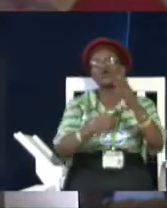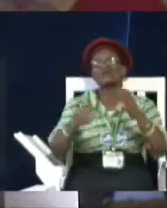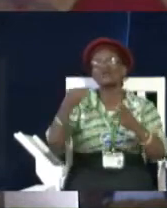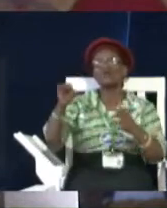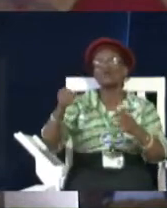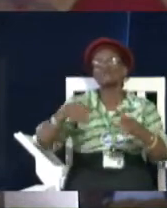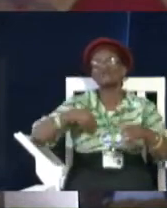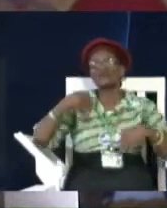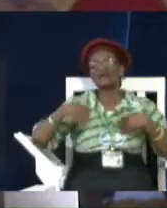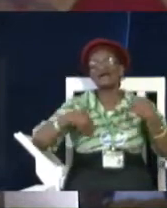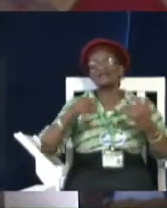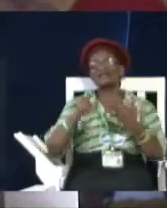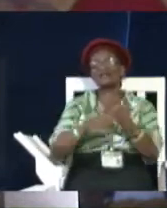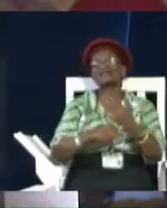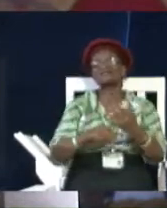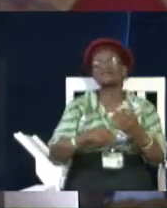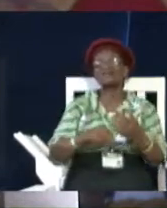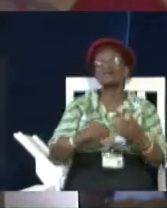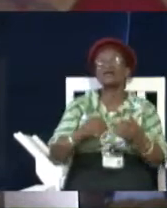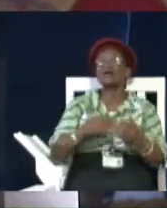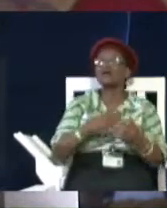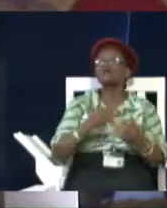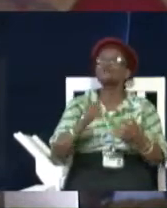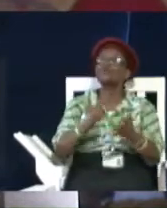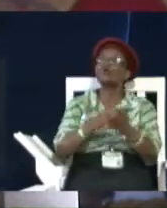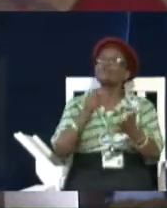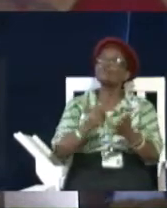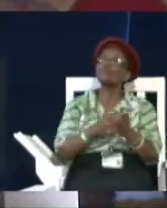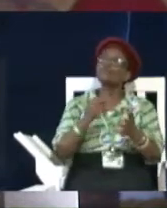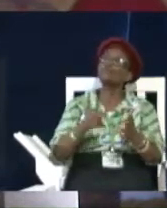That's the idea of the double portion.